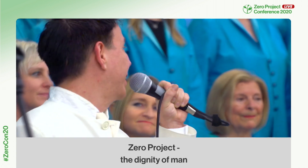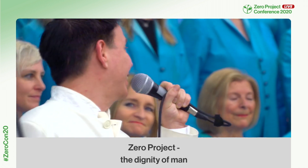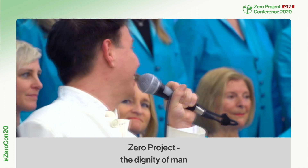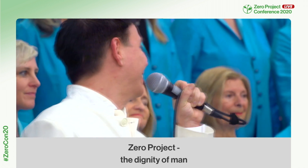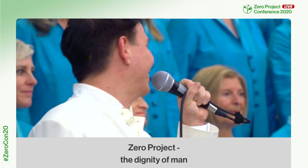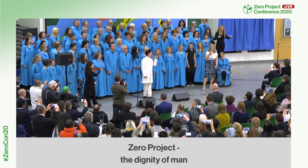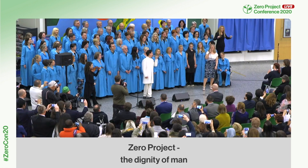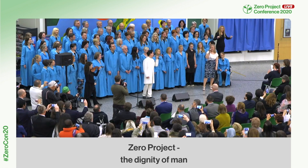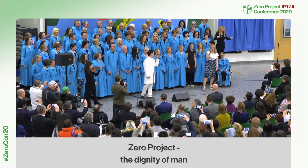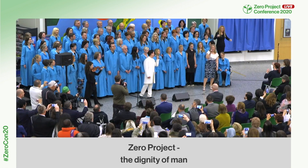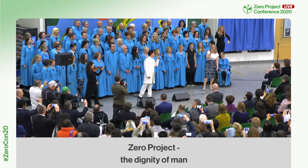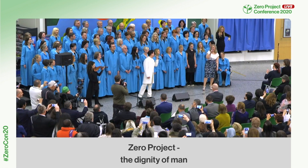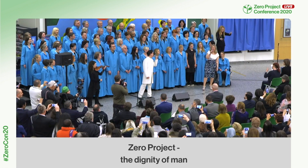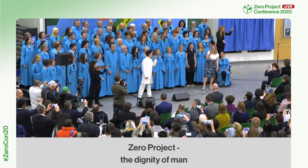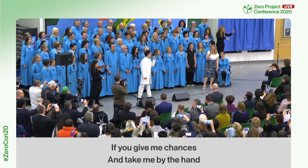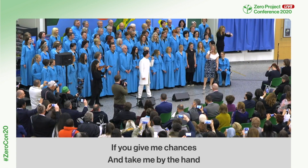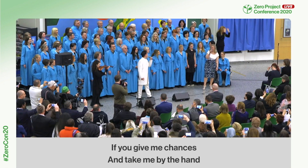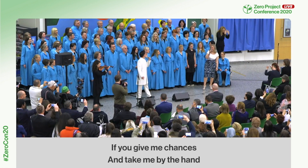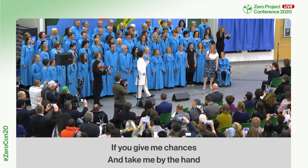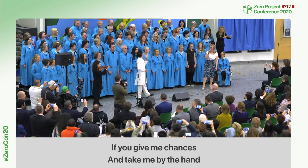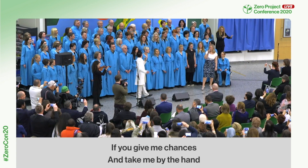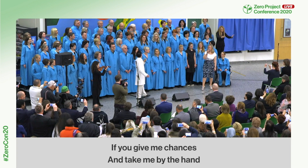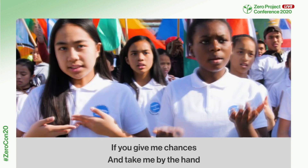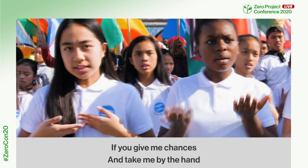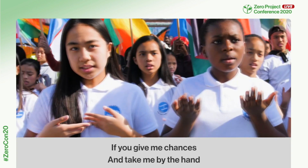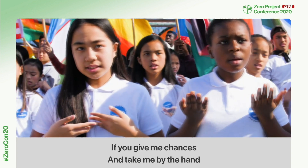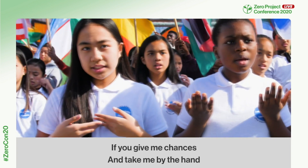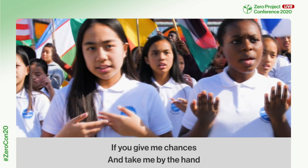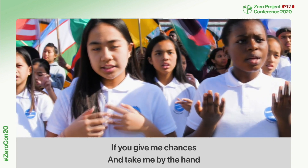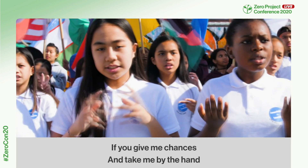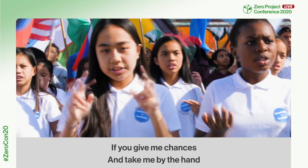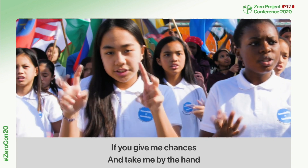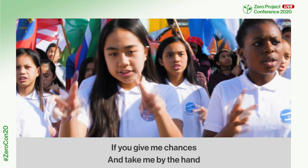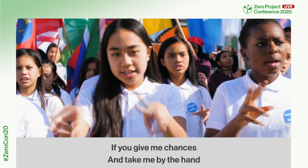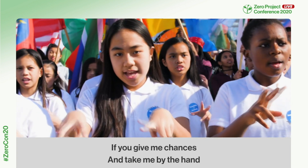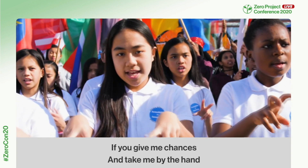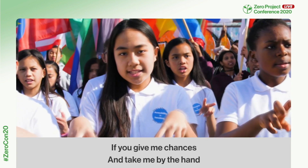of man. A blonde singer. You give me